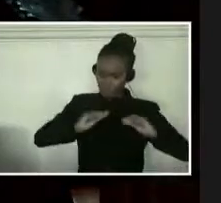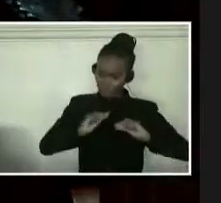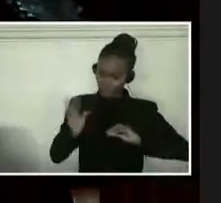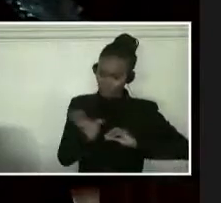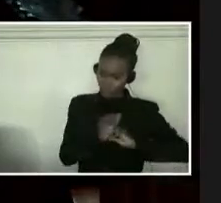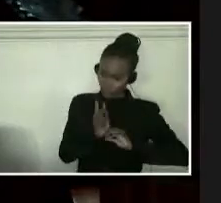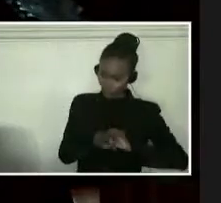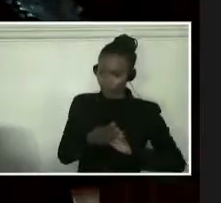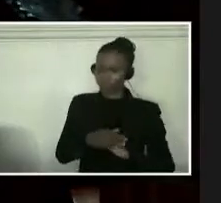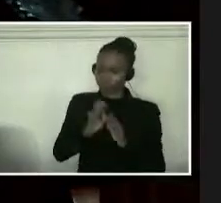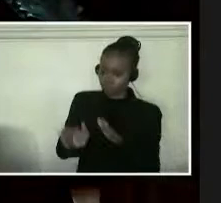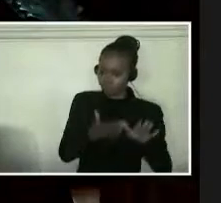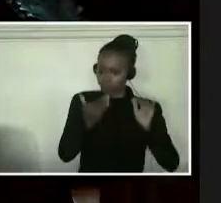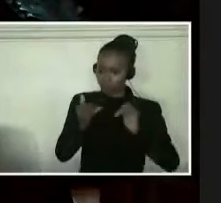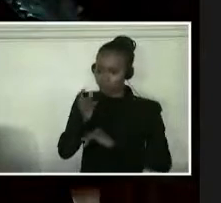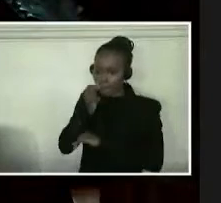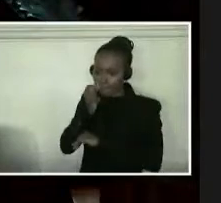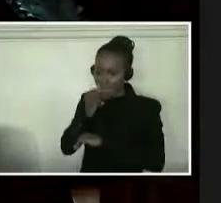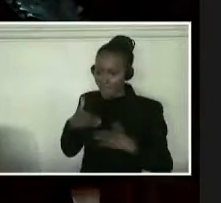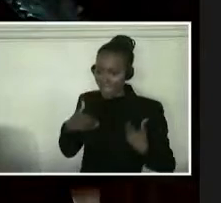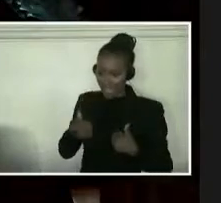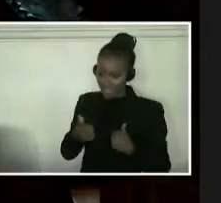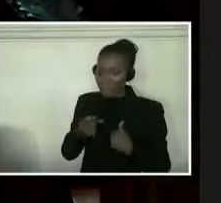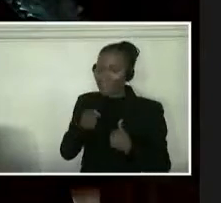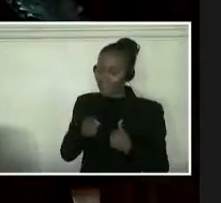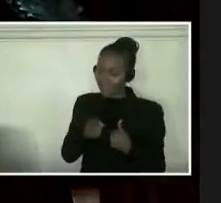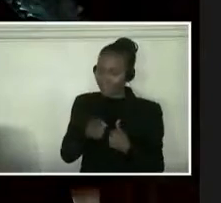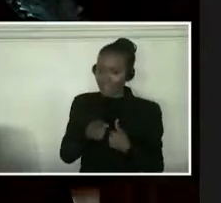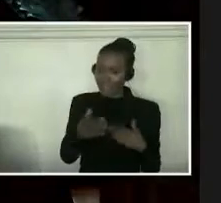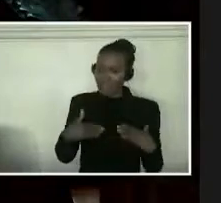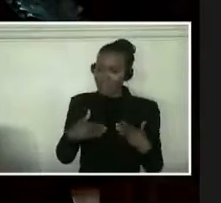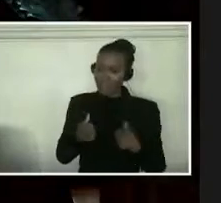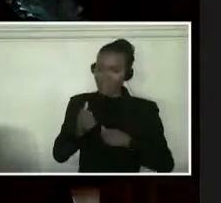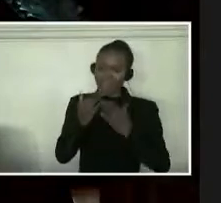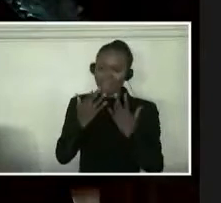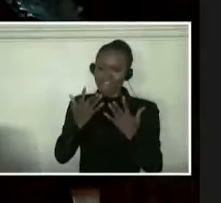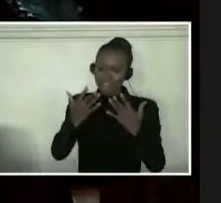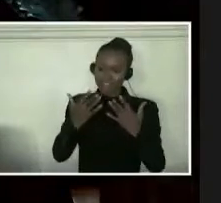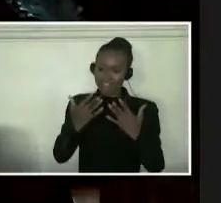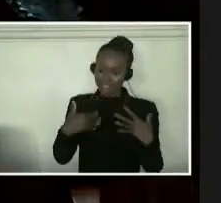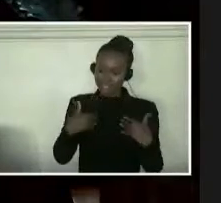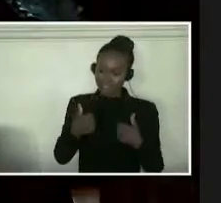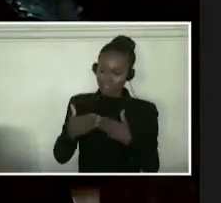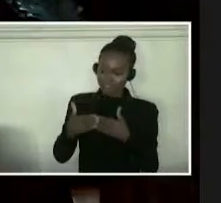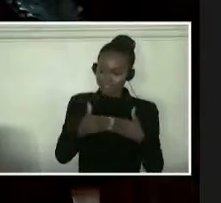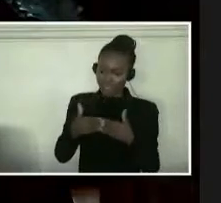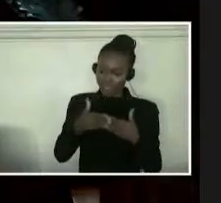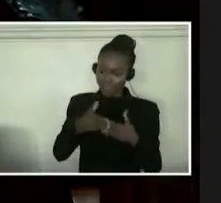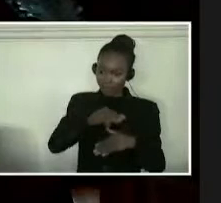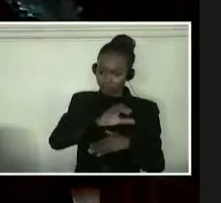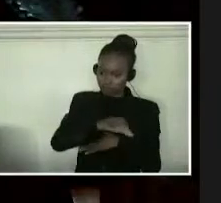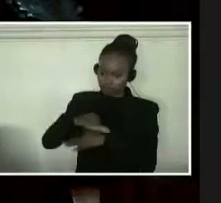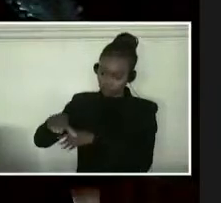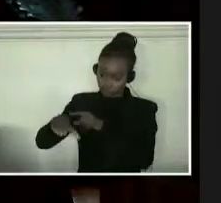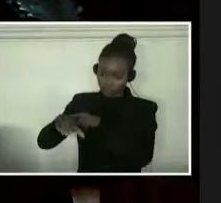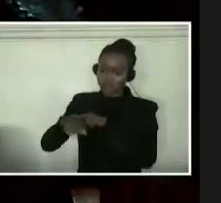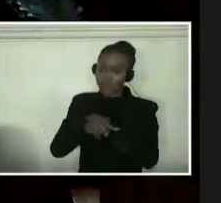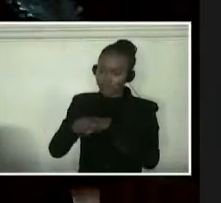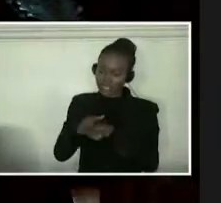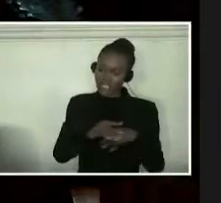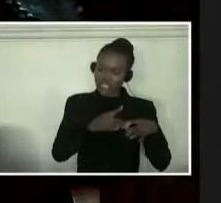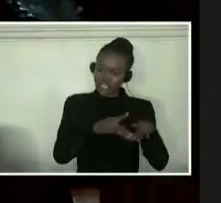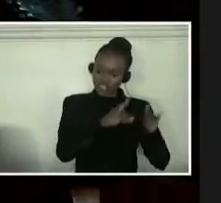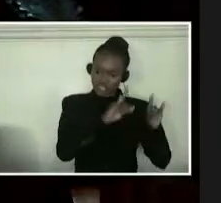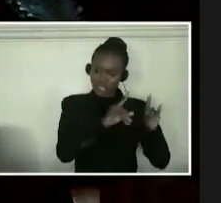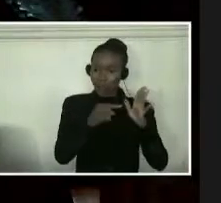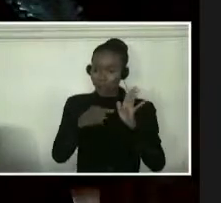men's health towards a man's friendly health care facility or towards men's friendly health care facilities one of the key areas that we